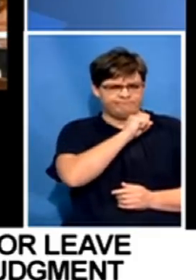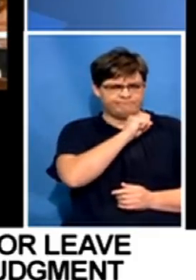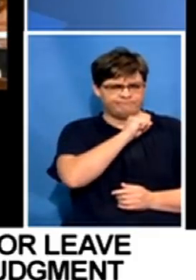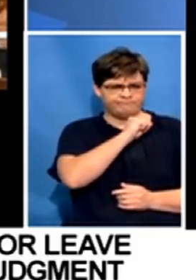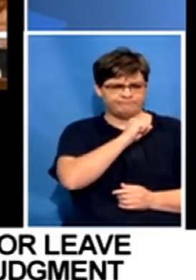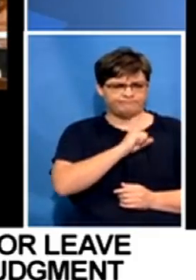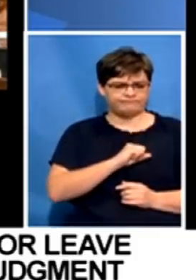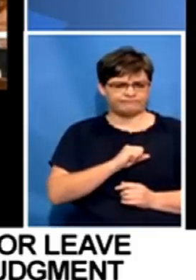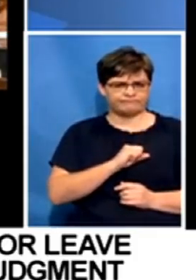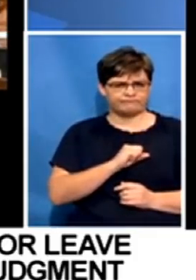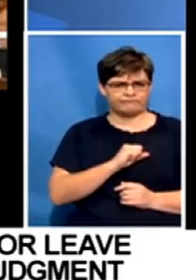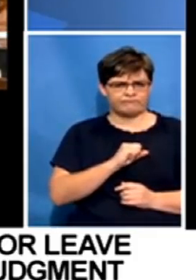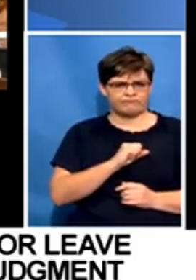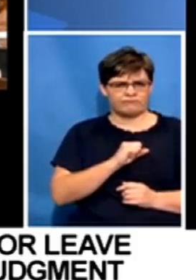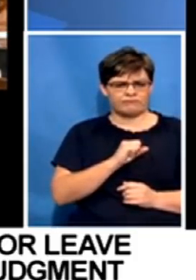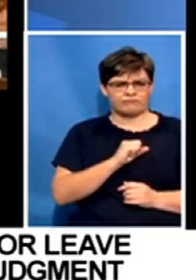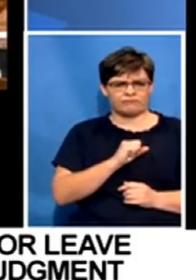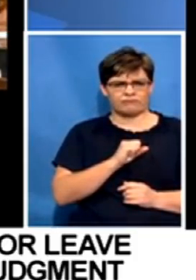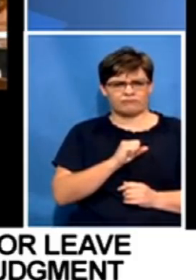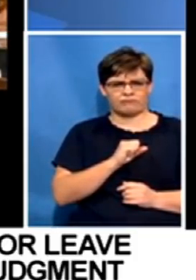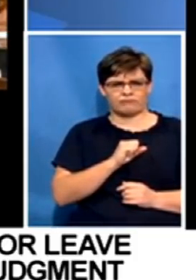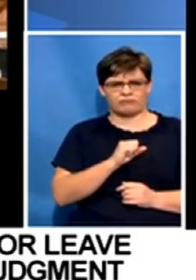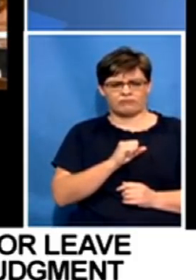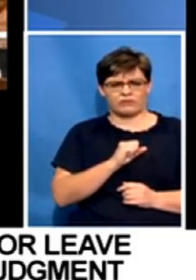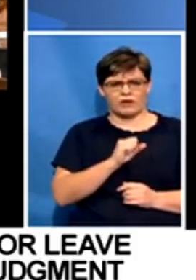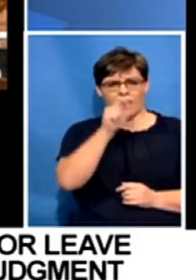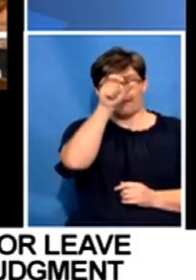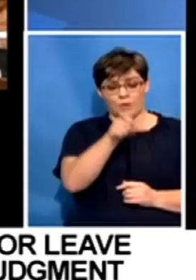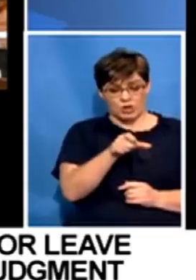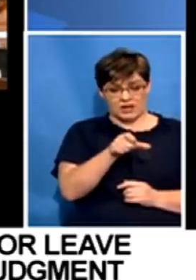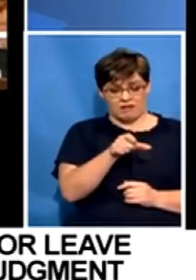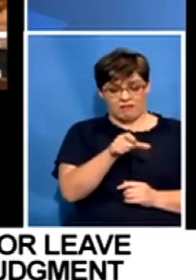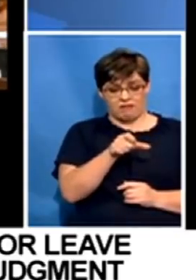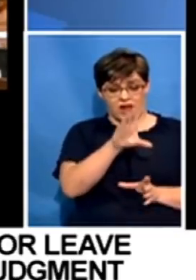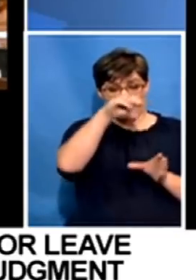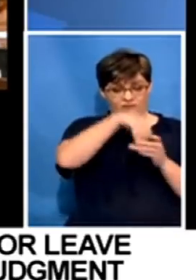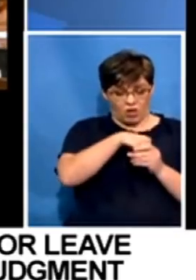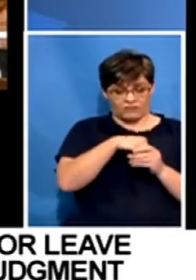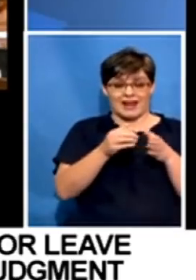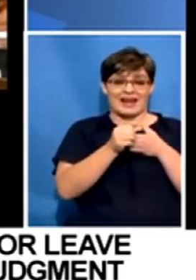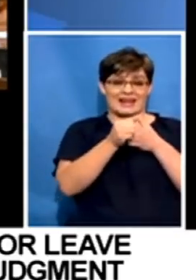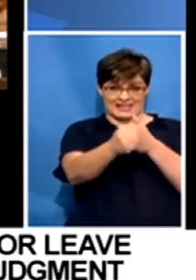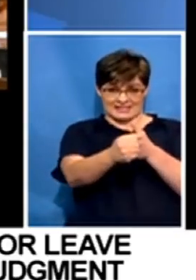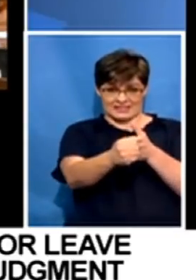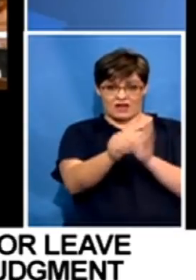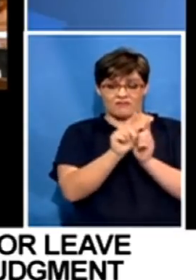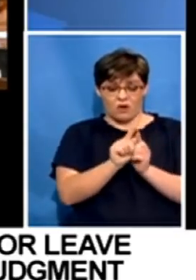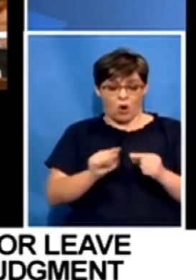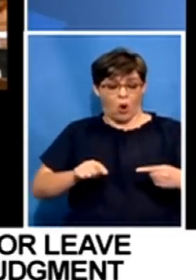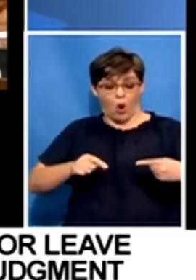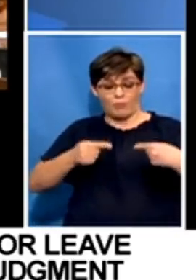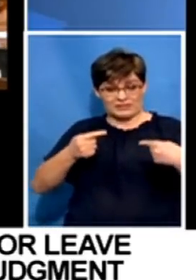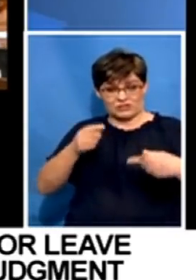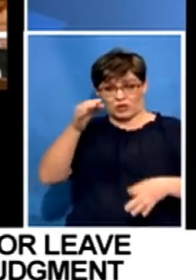running for the leadership position of one of the opposition parties. Would your